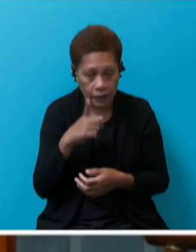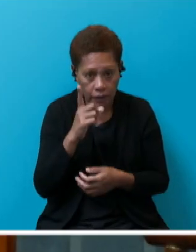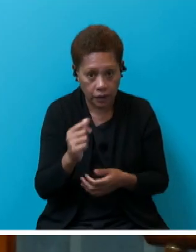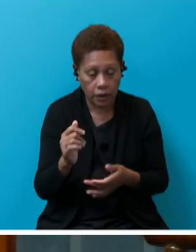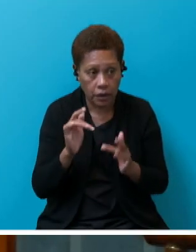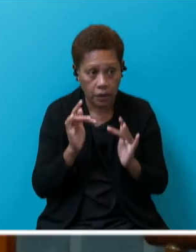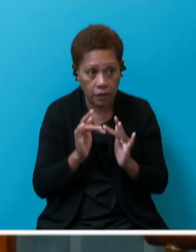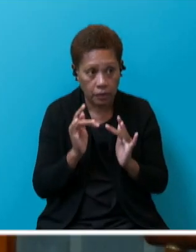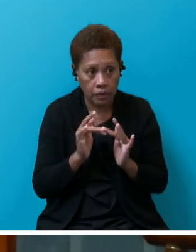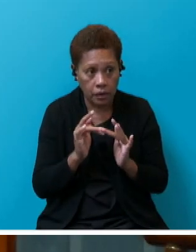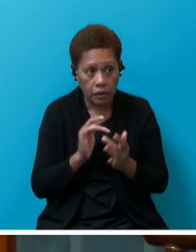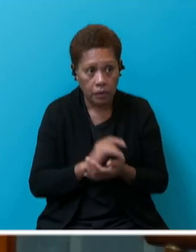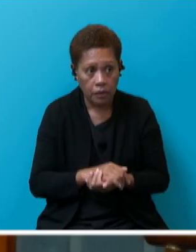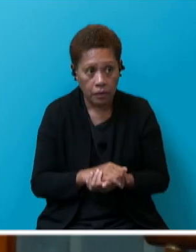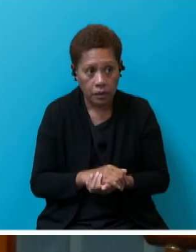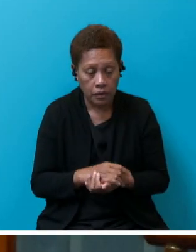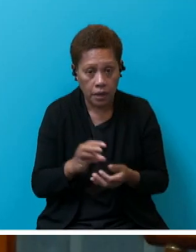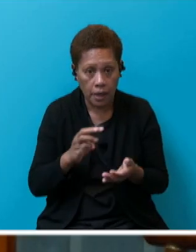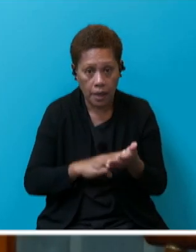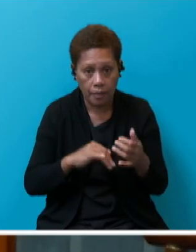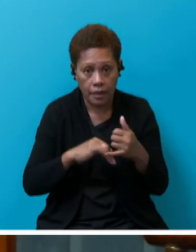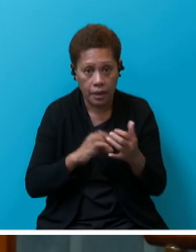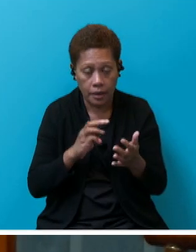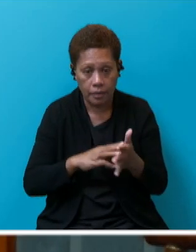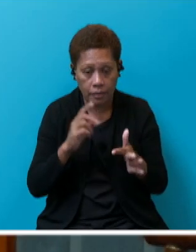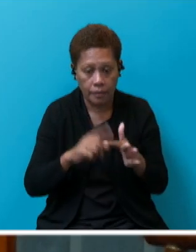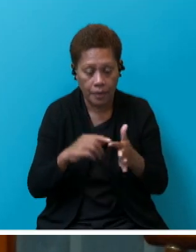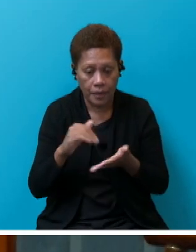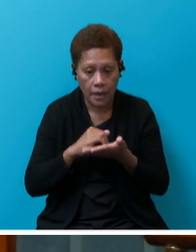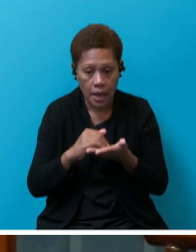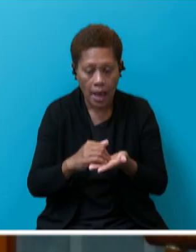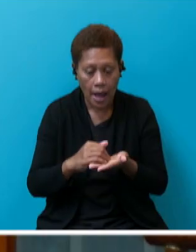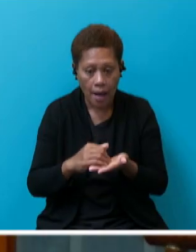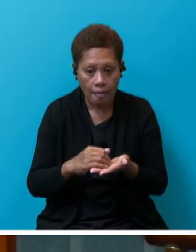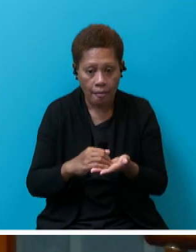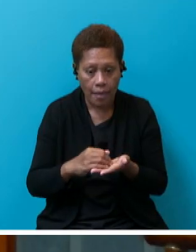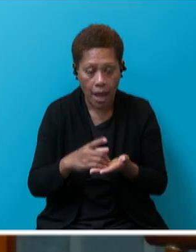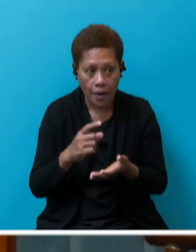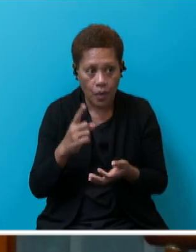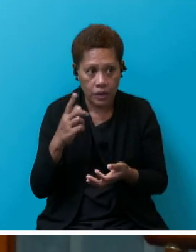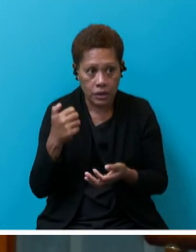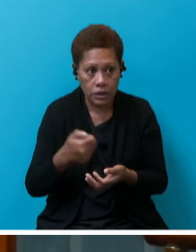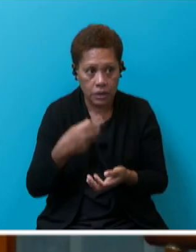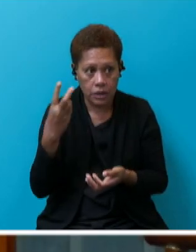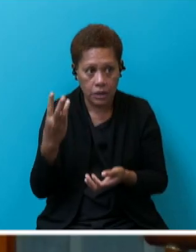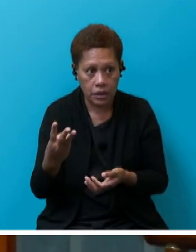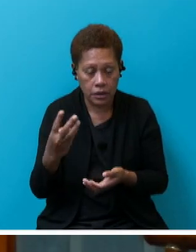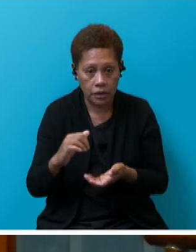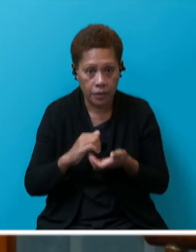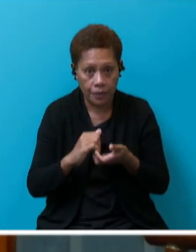the MSME Fiji helpline on 163 or the ministry responsible for cooperative